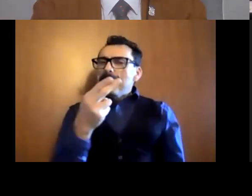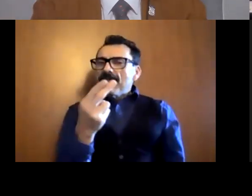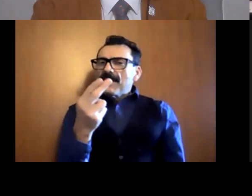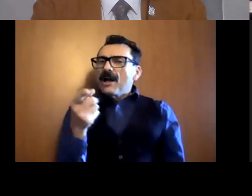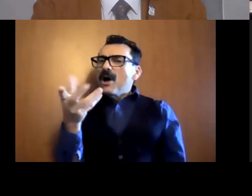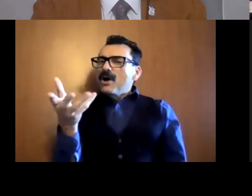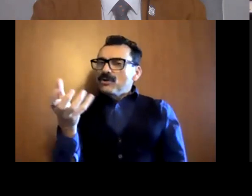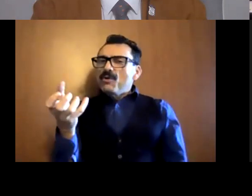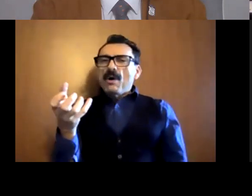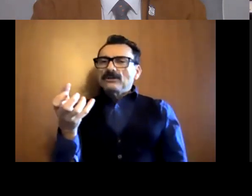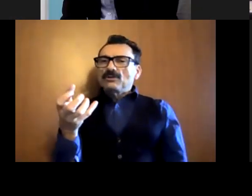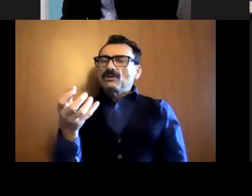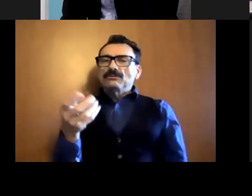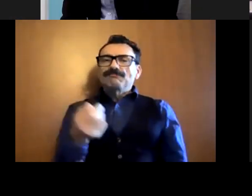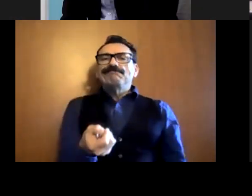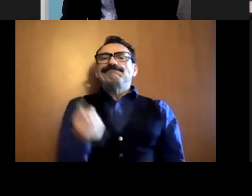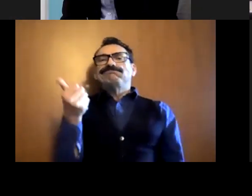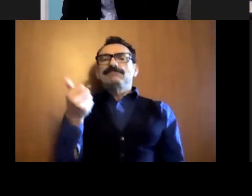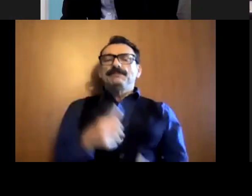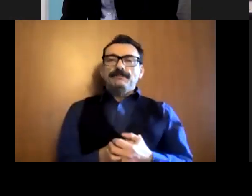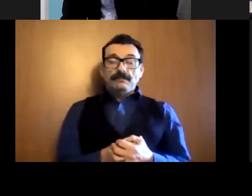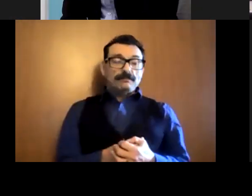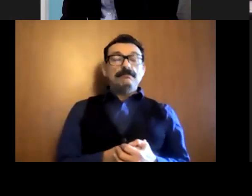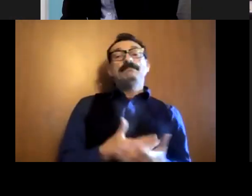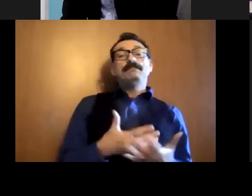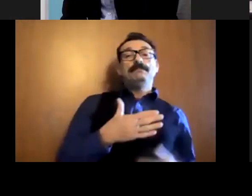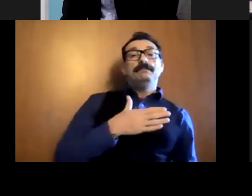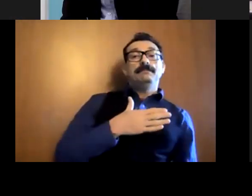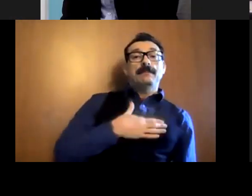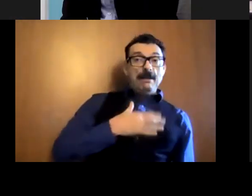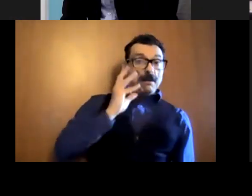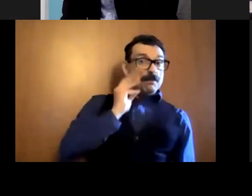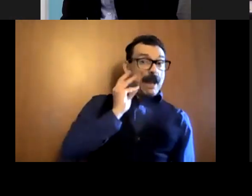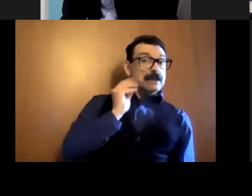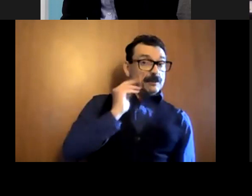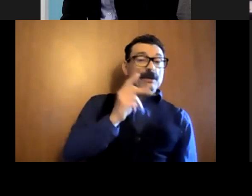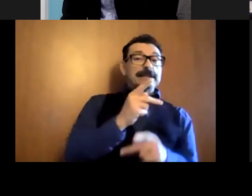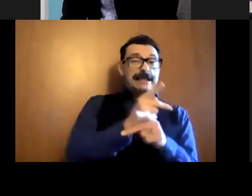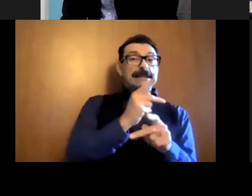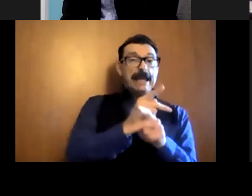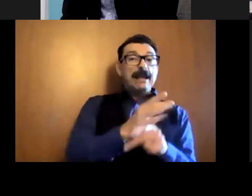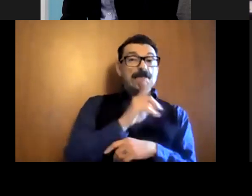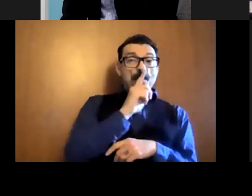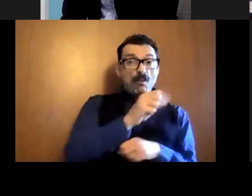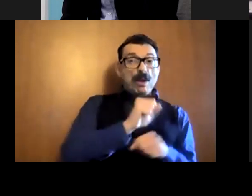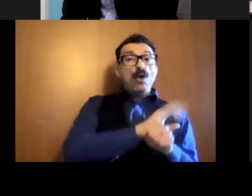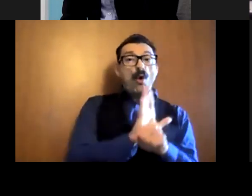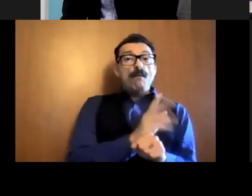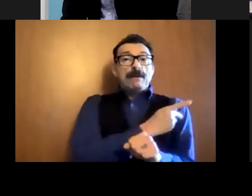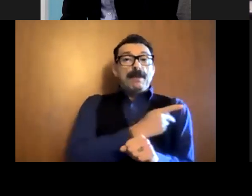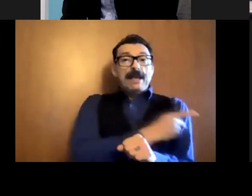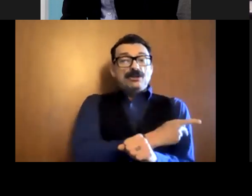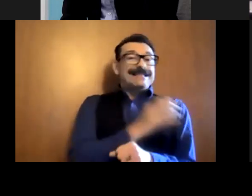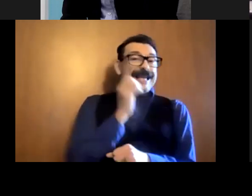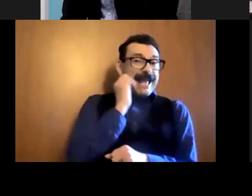remind people that, my experience is coming from taking care of actual COVID patients every day when I go to work. I work in PG County, which